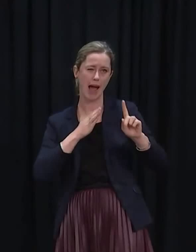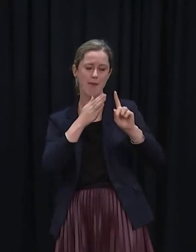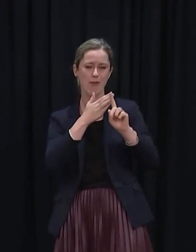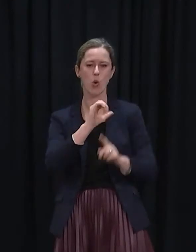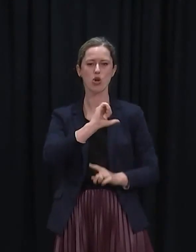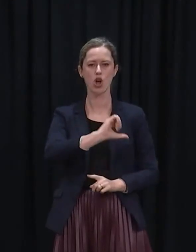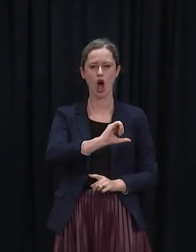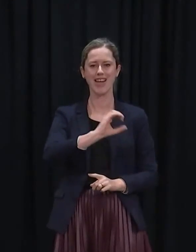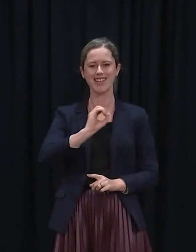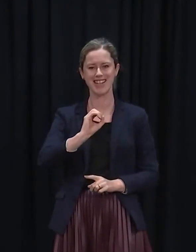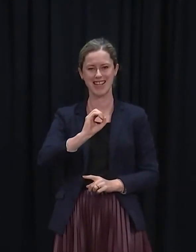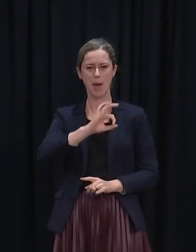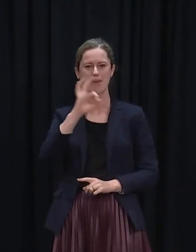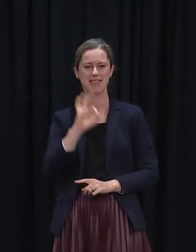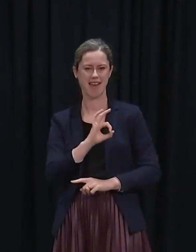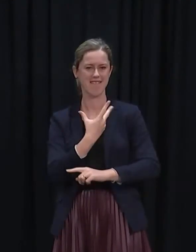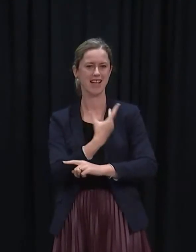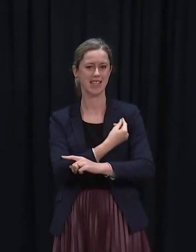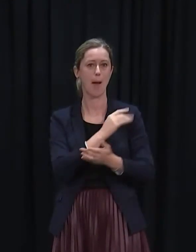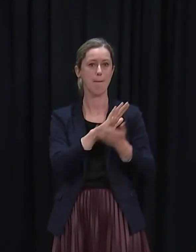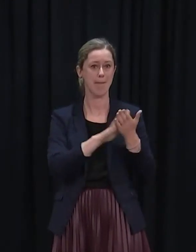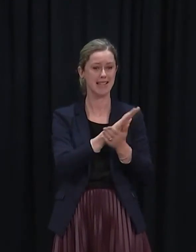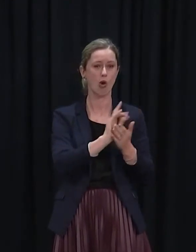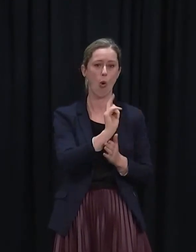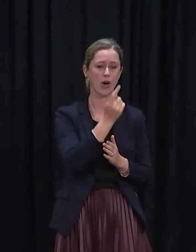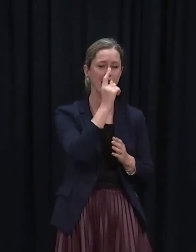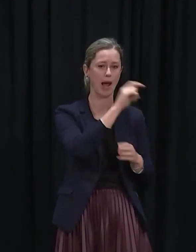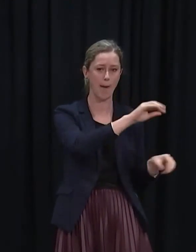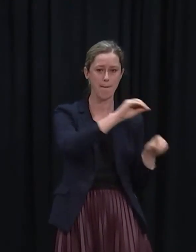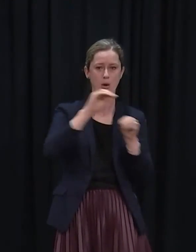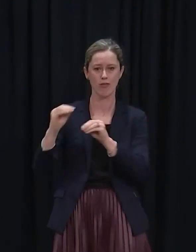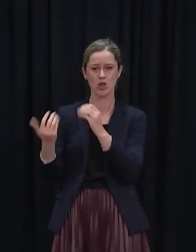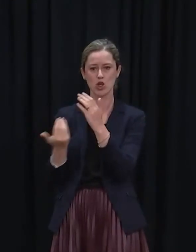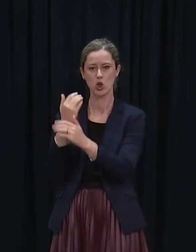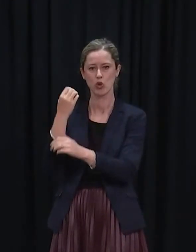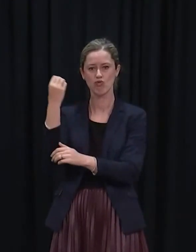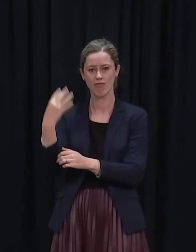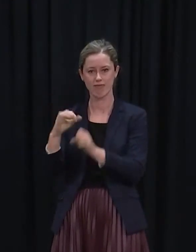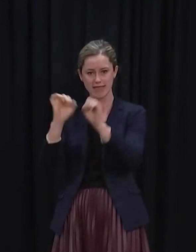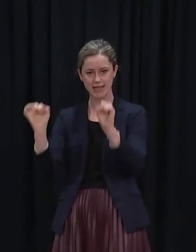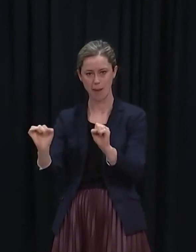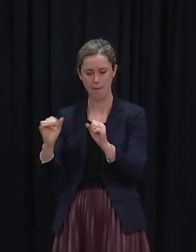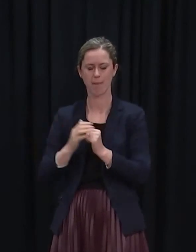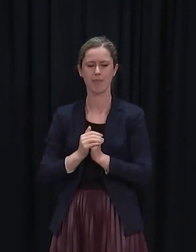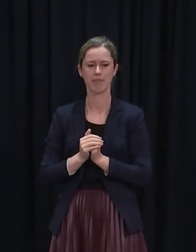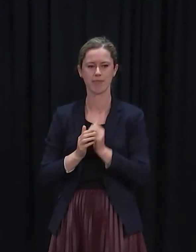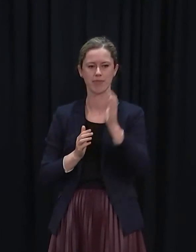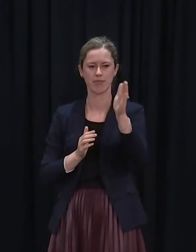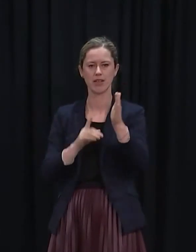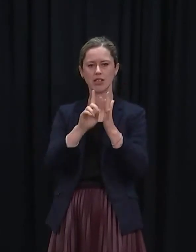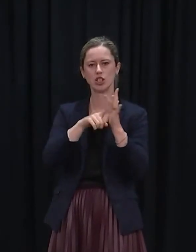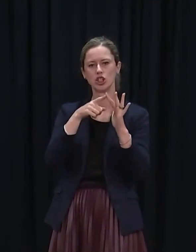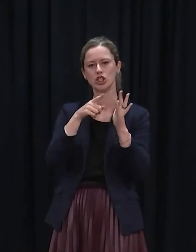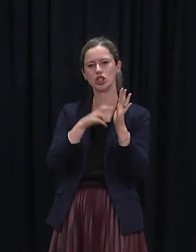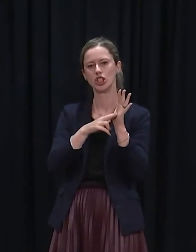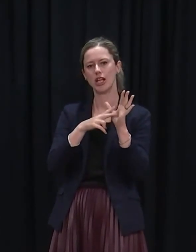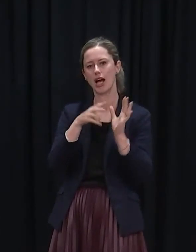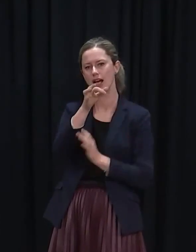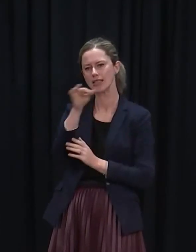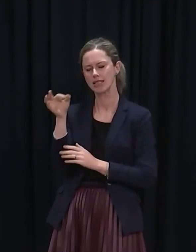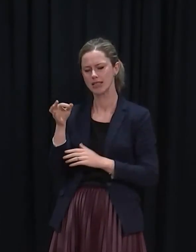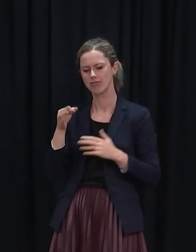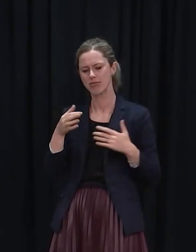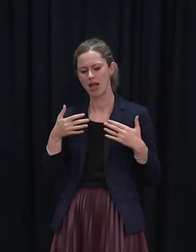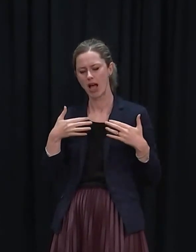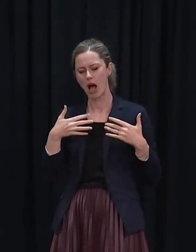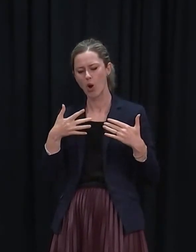90% vaccination rate so that we can move into a different way of managing COVID-19. Yeah. How long do you anticipate that vaccine